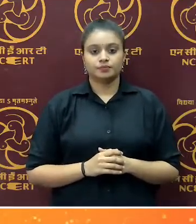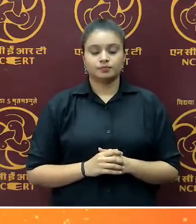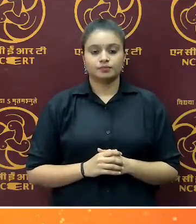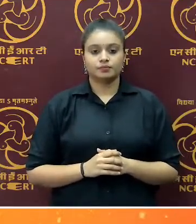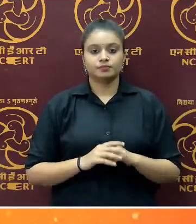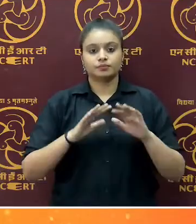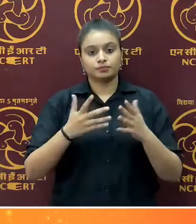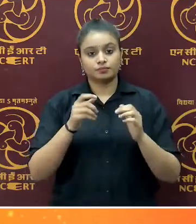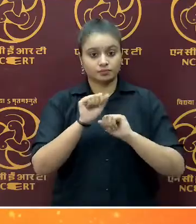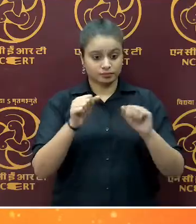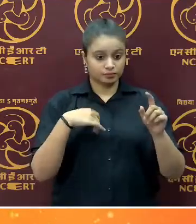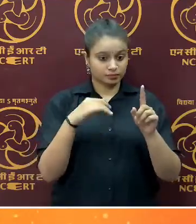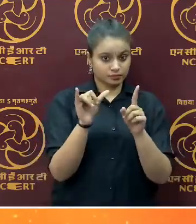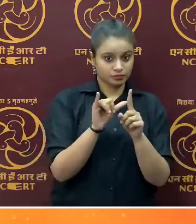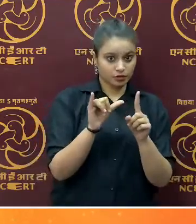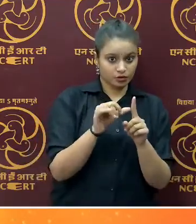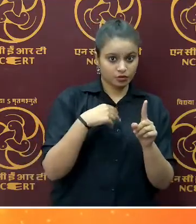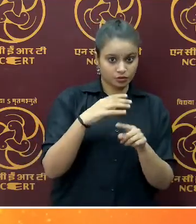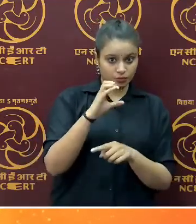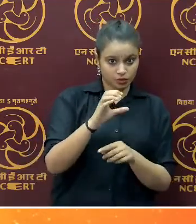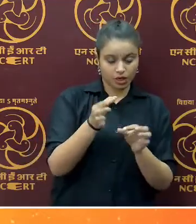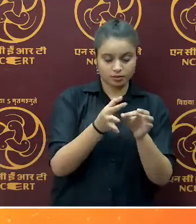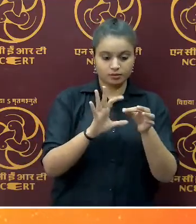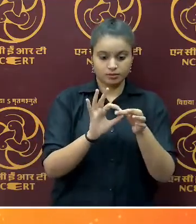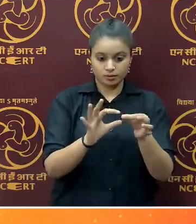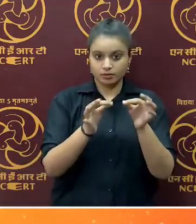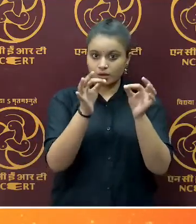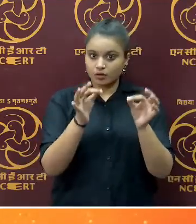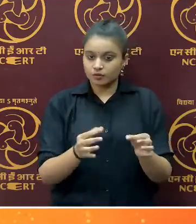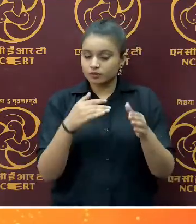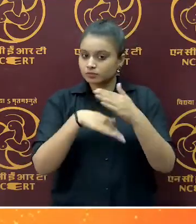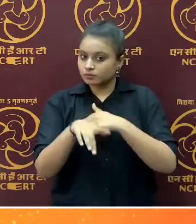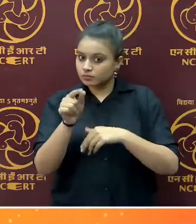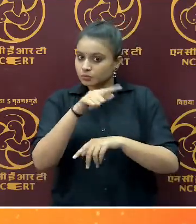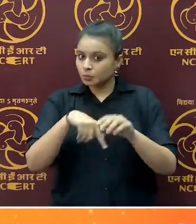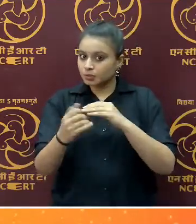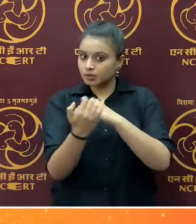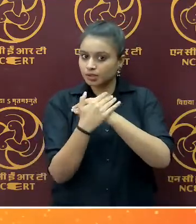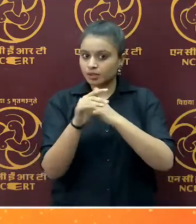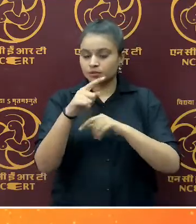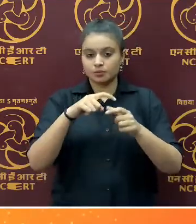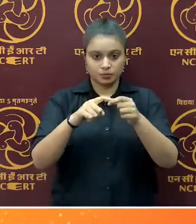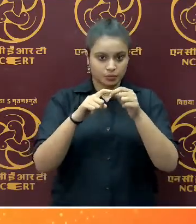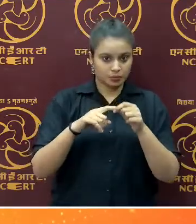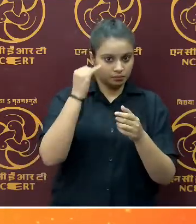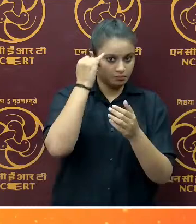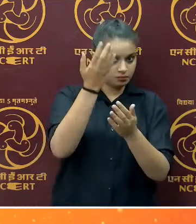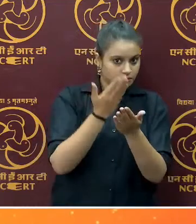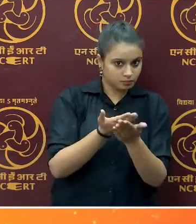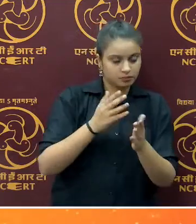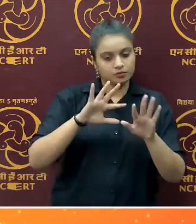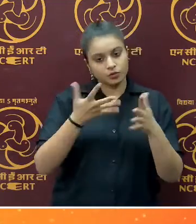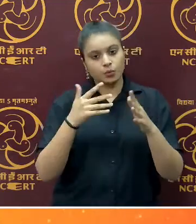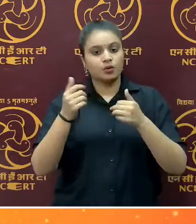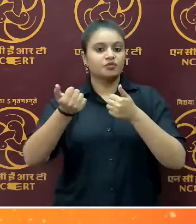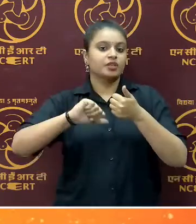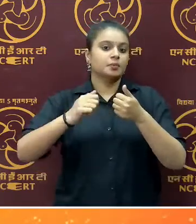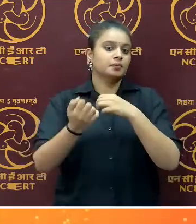tth.class8@cert.nic.in and on our YouTube handle NCERT Official, you can send us your questions, suggestions and of course your